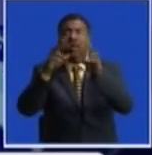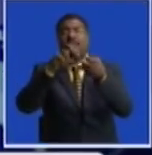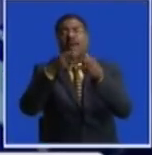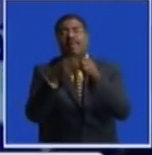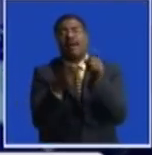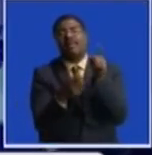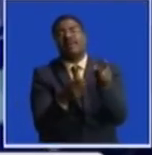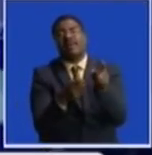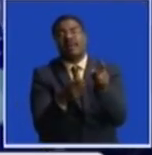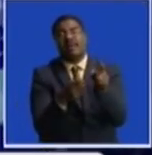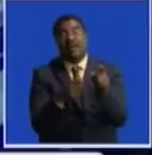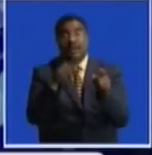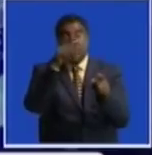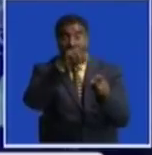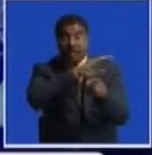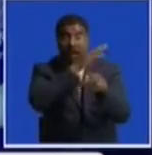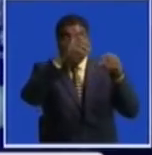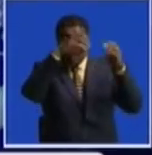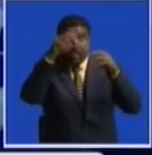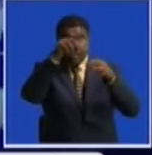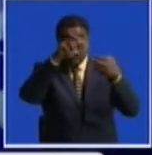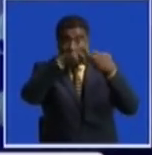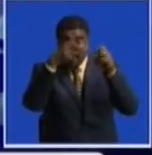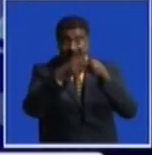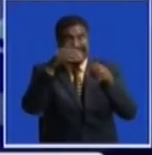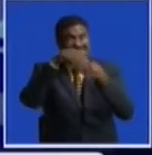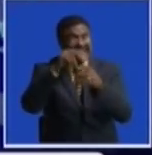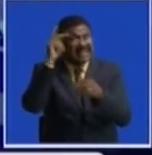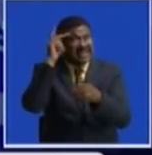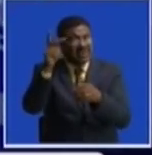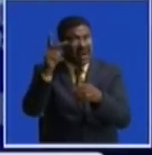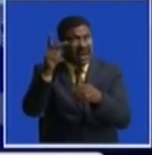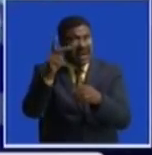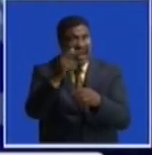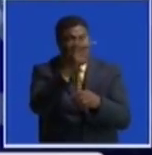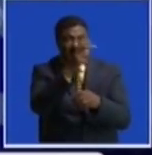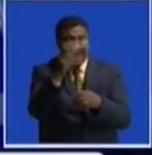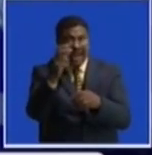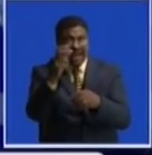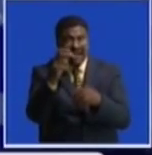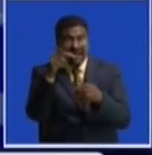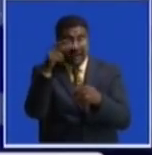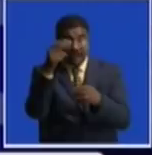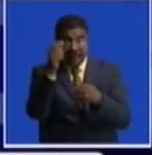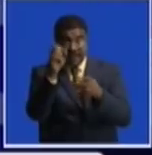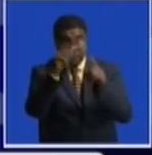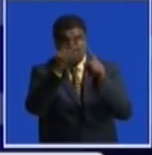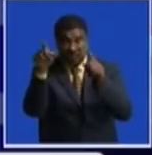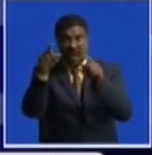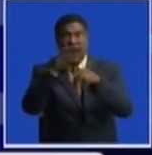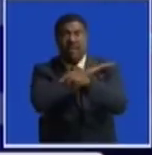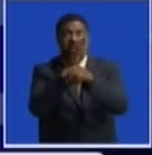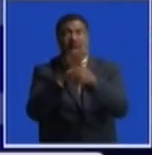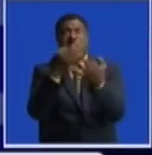Kapata says the interruption on the power transmission equipment at Kitwe's 330 to 220 kV substation resulted in power failure in the